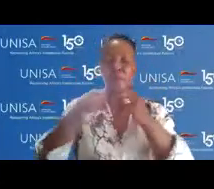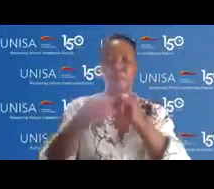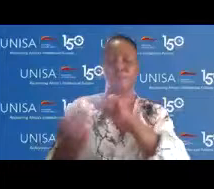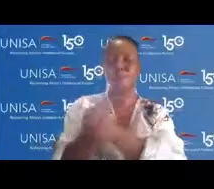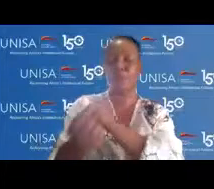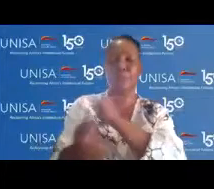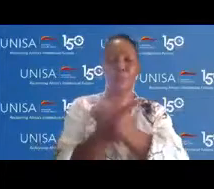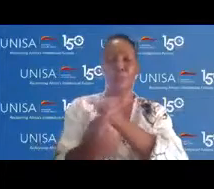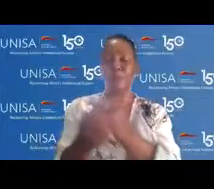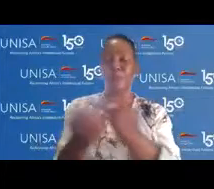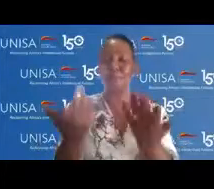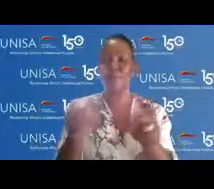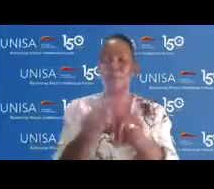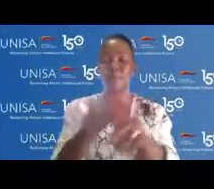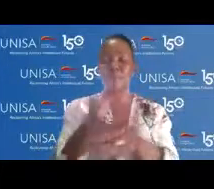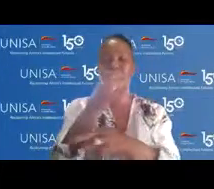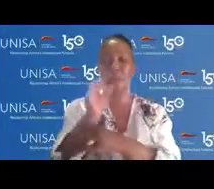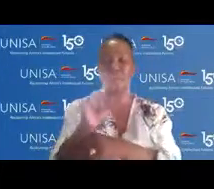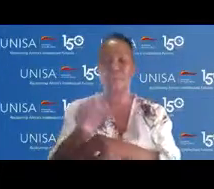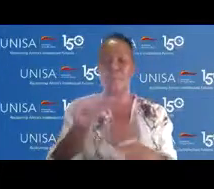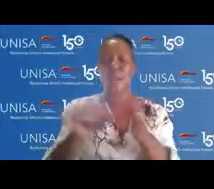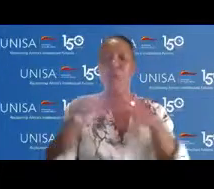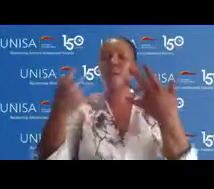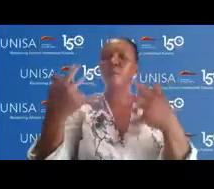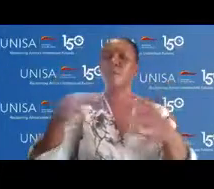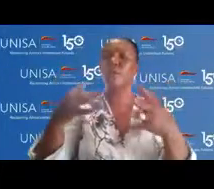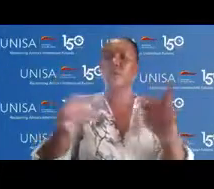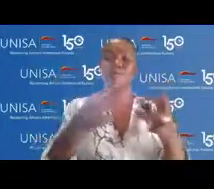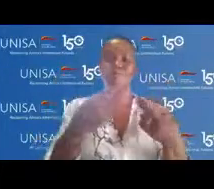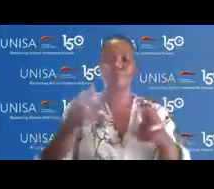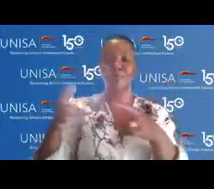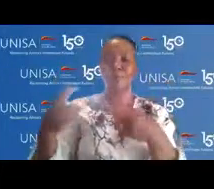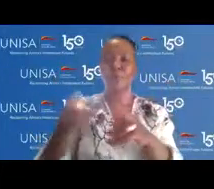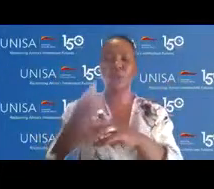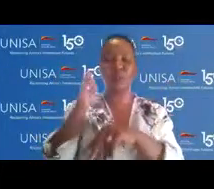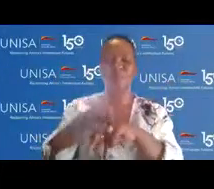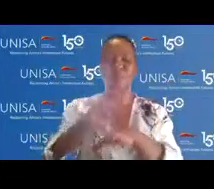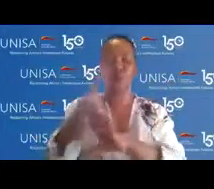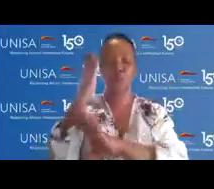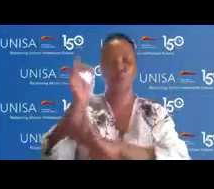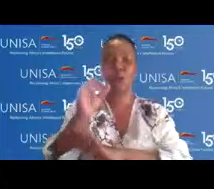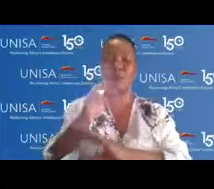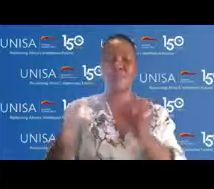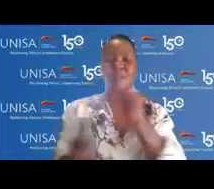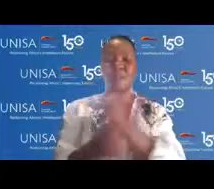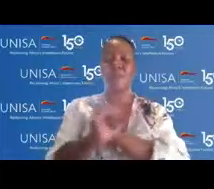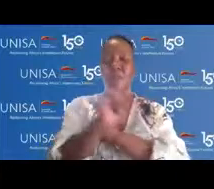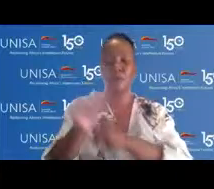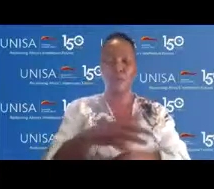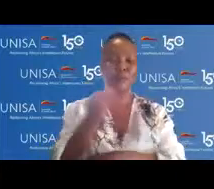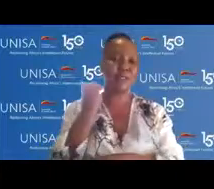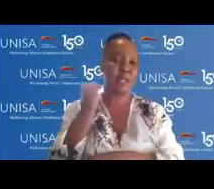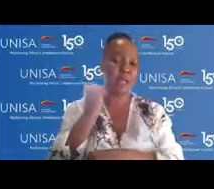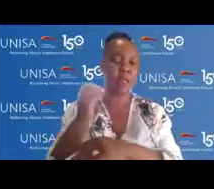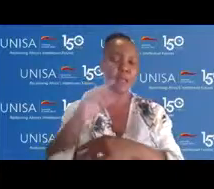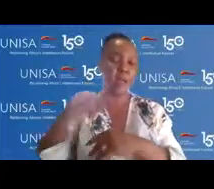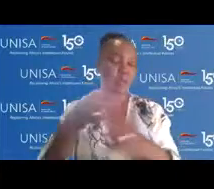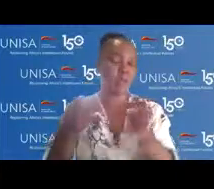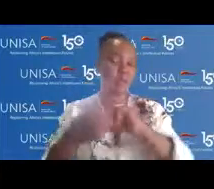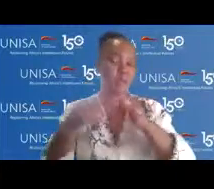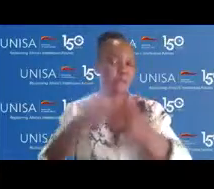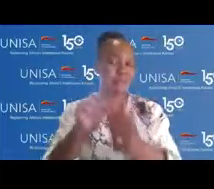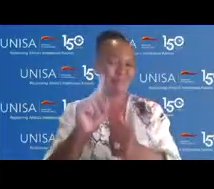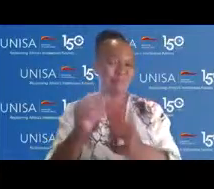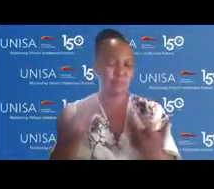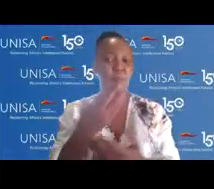said, this is kind of like a critical resource. You do need to know what's happening with your data. The other problem can be, guys, please go